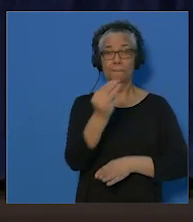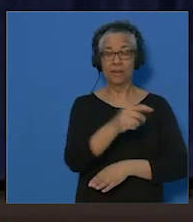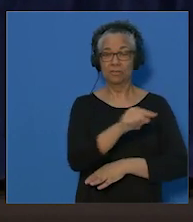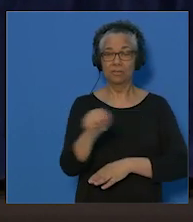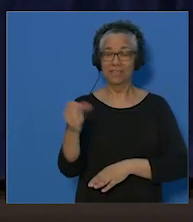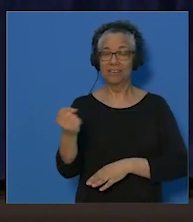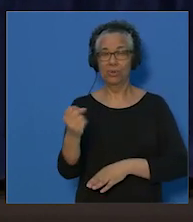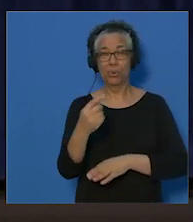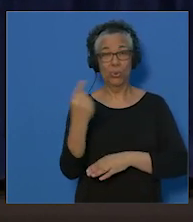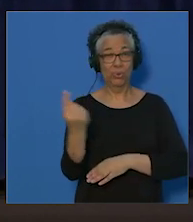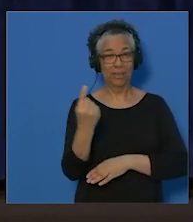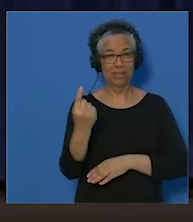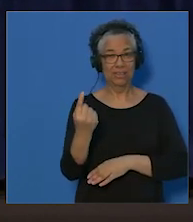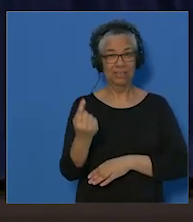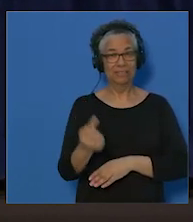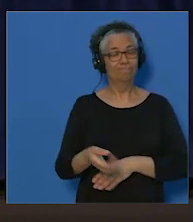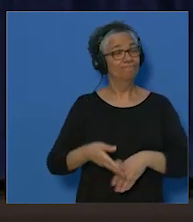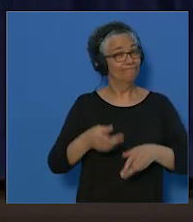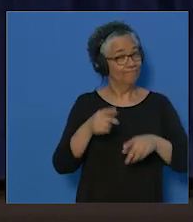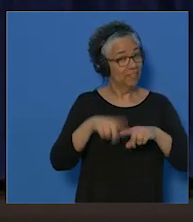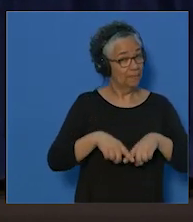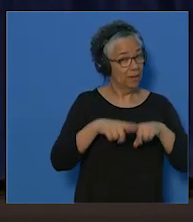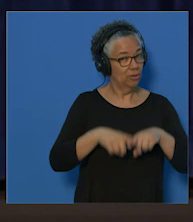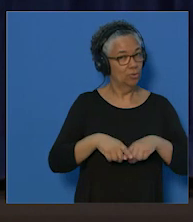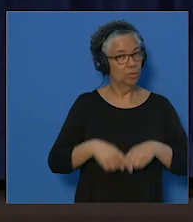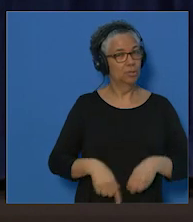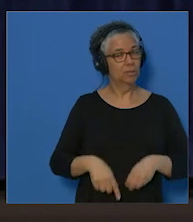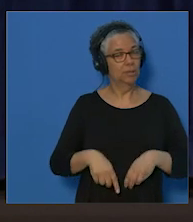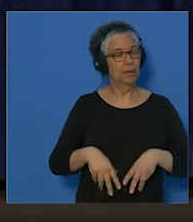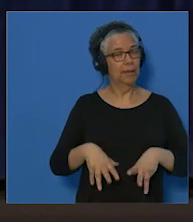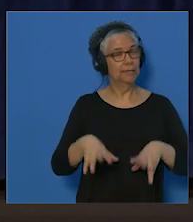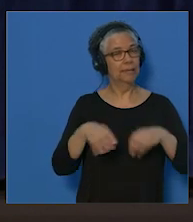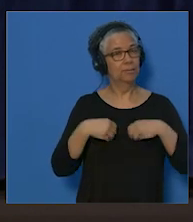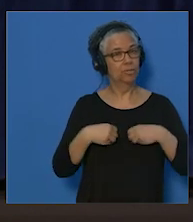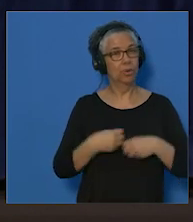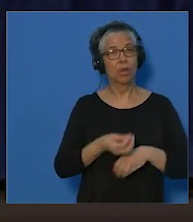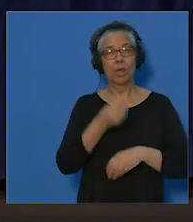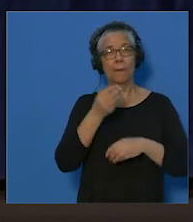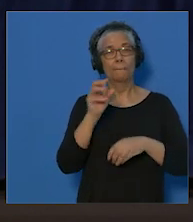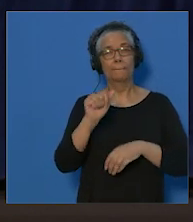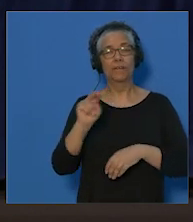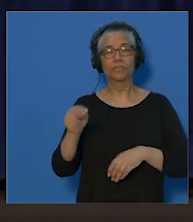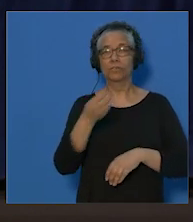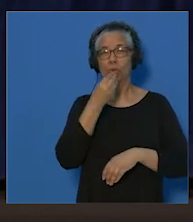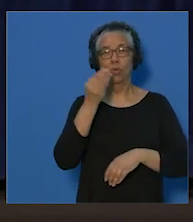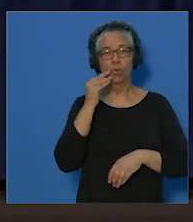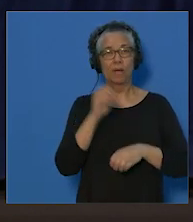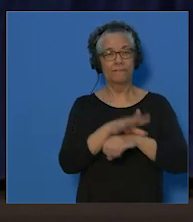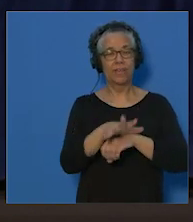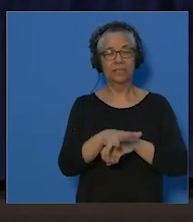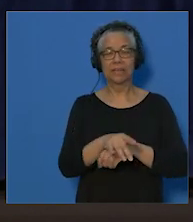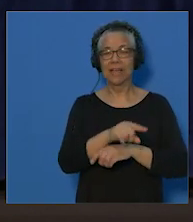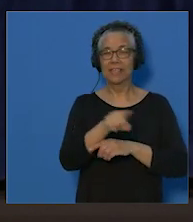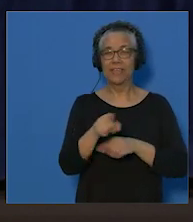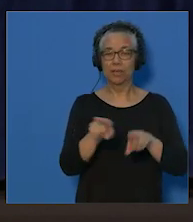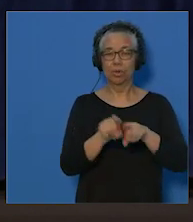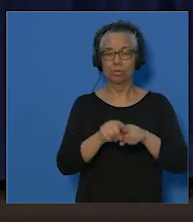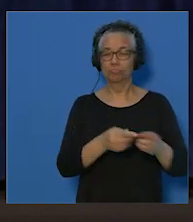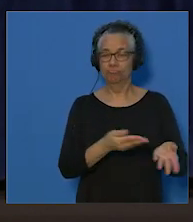and permission of the Minister of Home Affairs. These persons may also make deliveries to